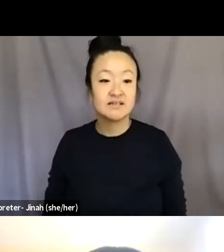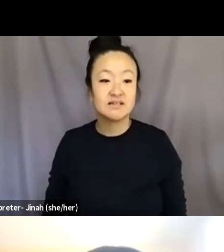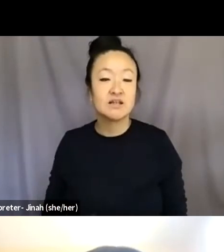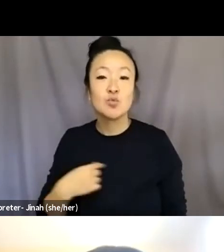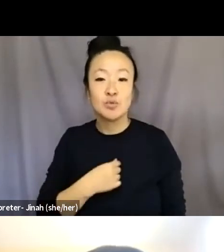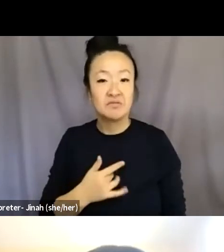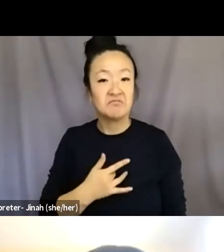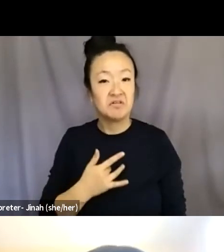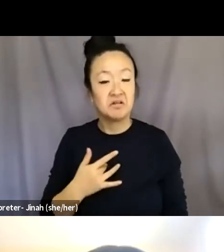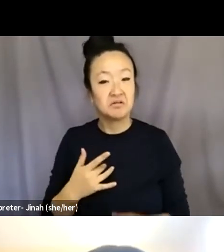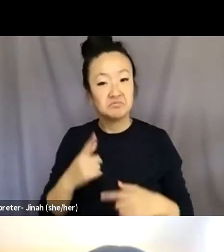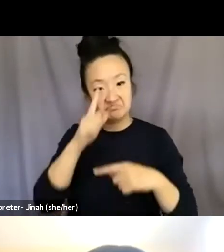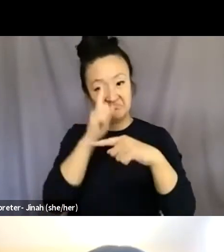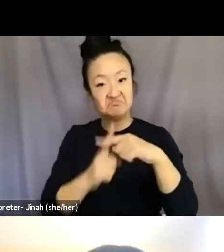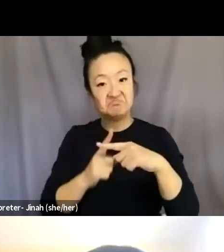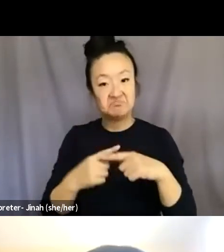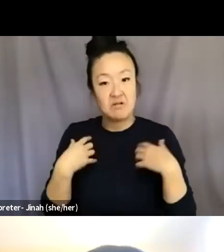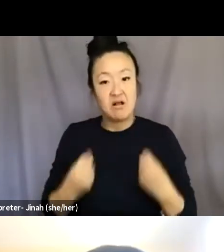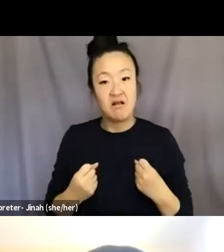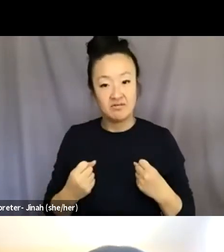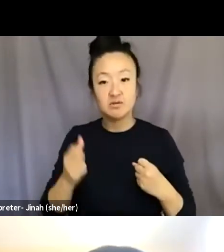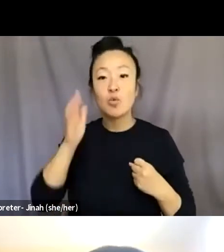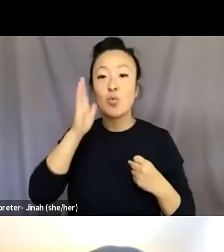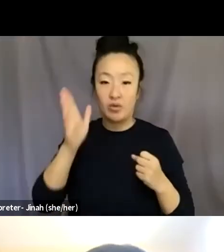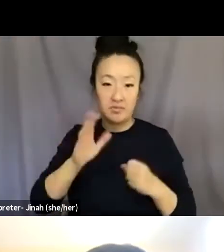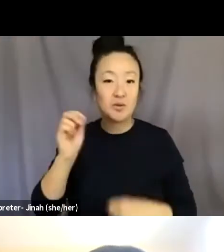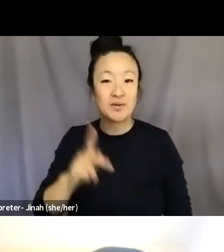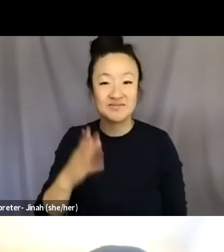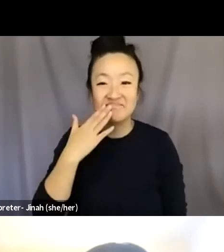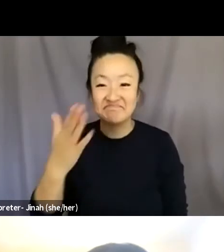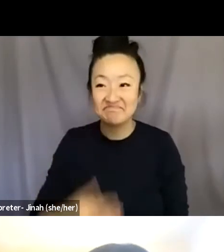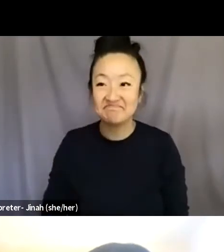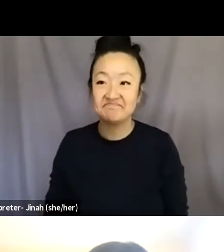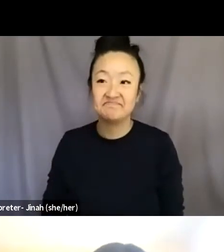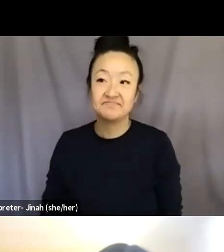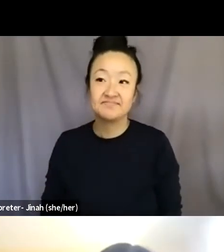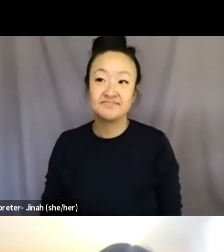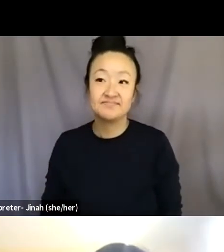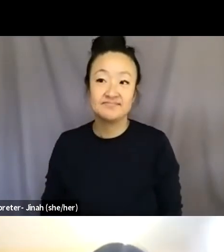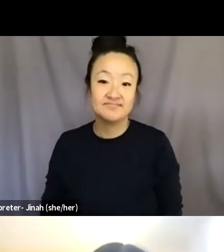confident arts organizations that we will be okay. Thank you.